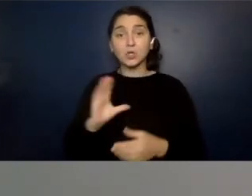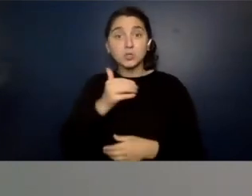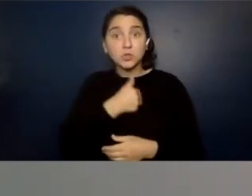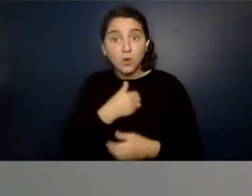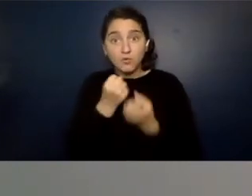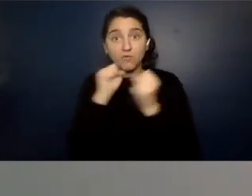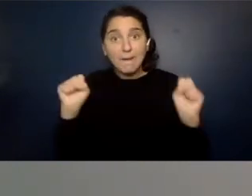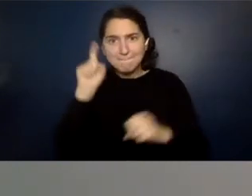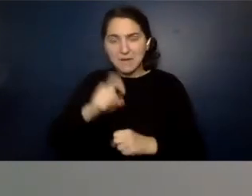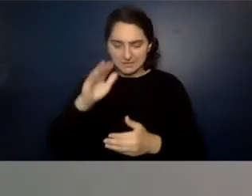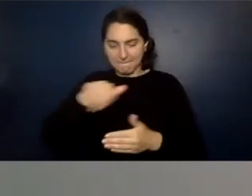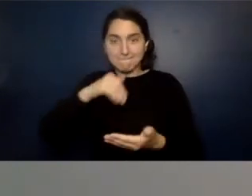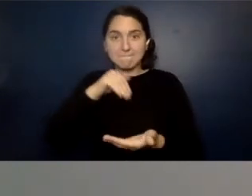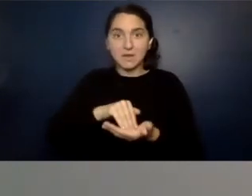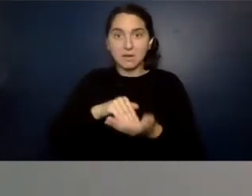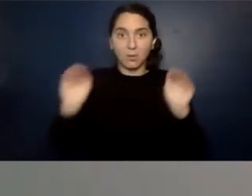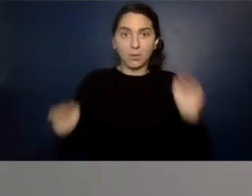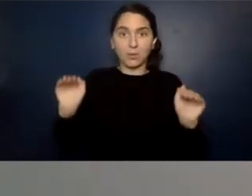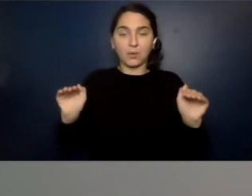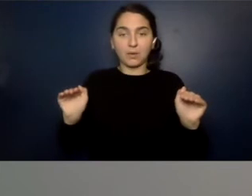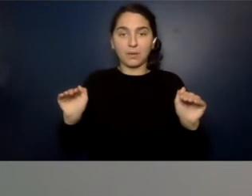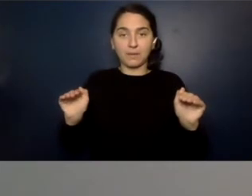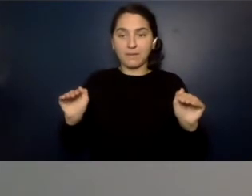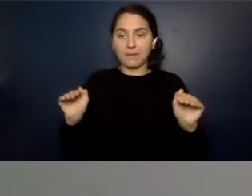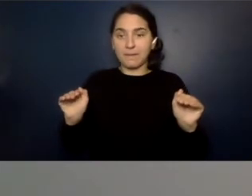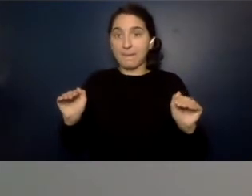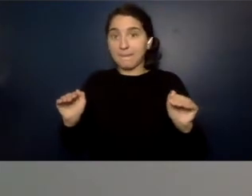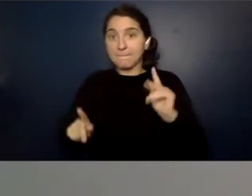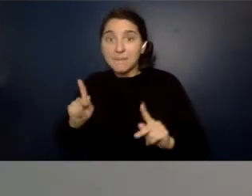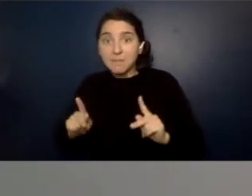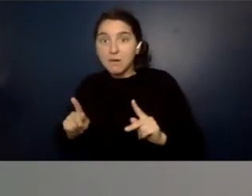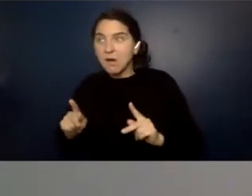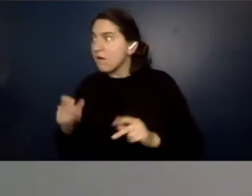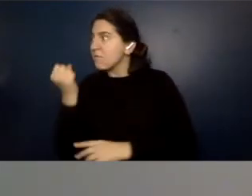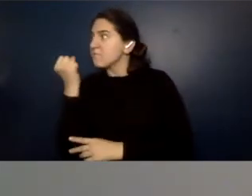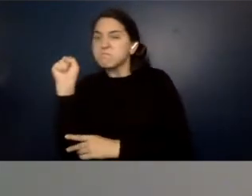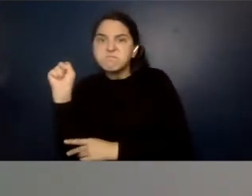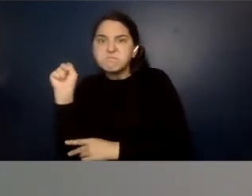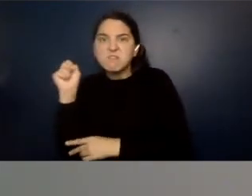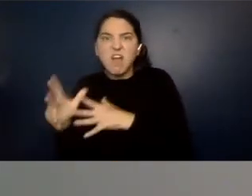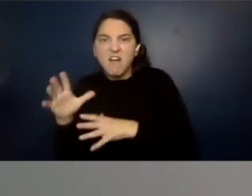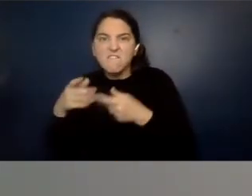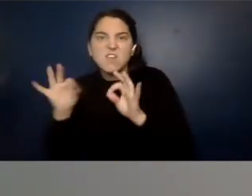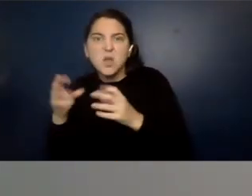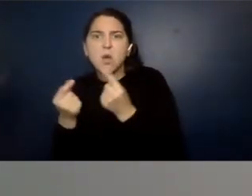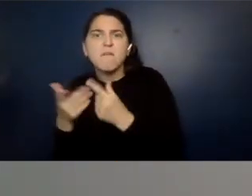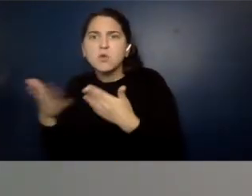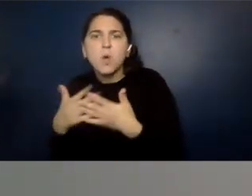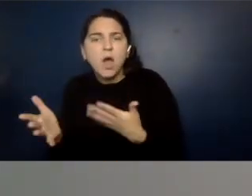This is the space we nonconformists have occupied most thoroughly every